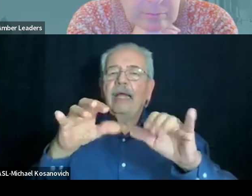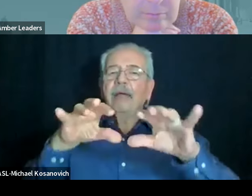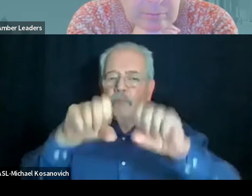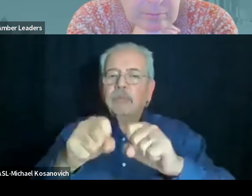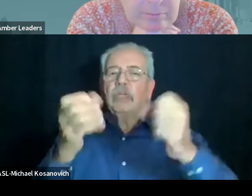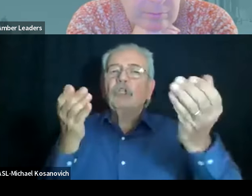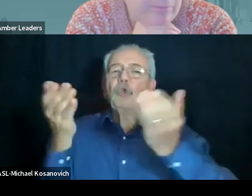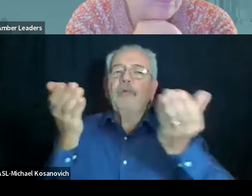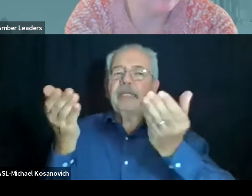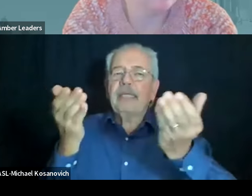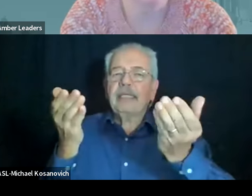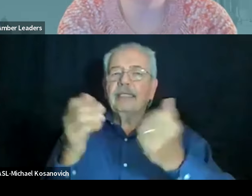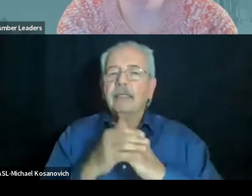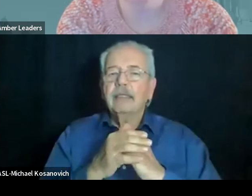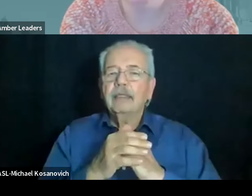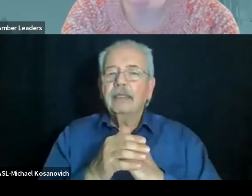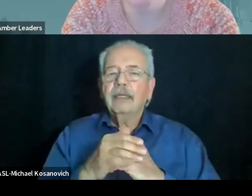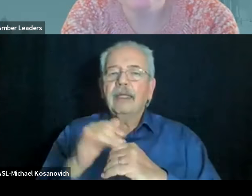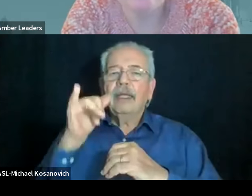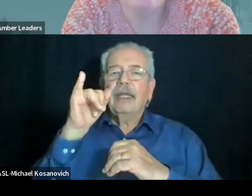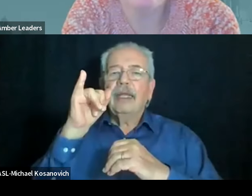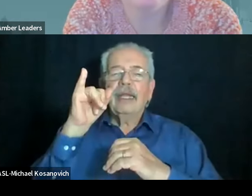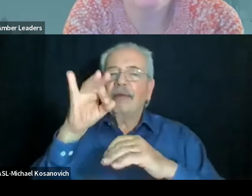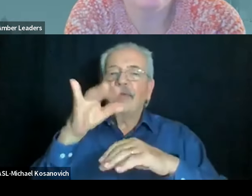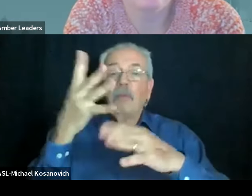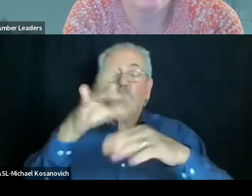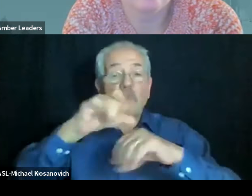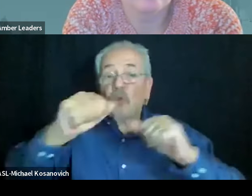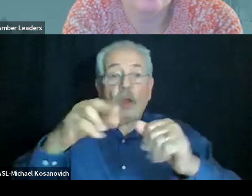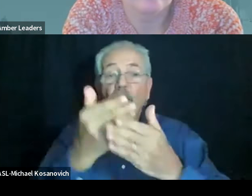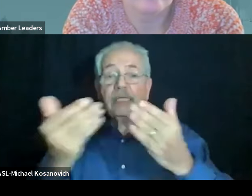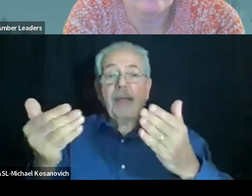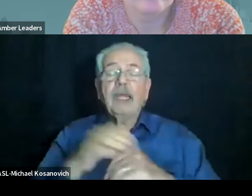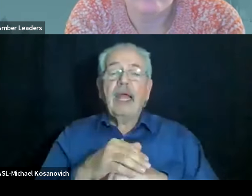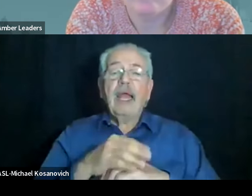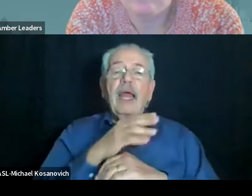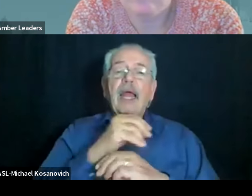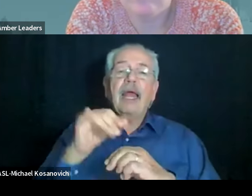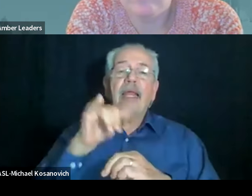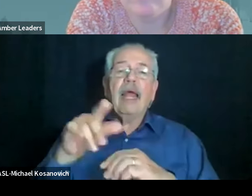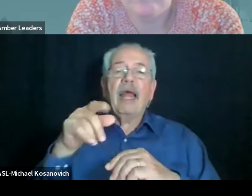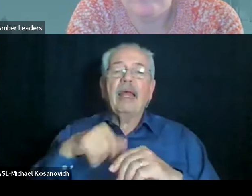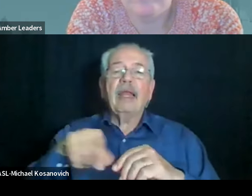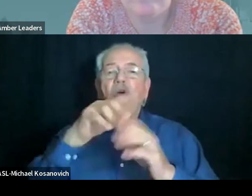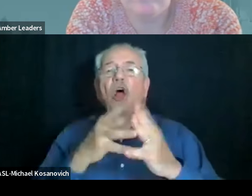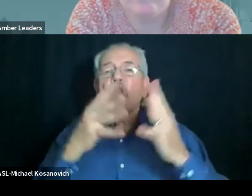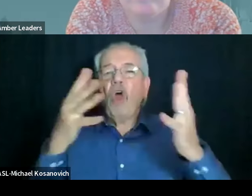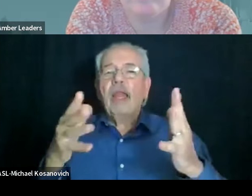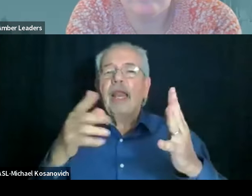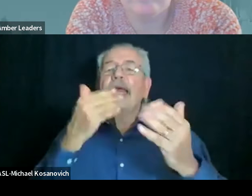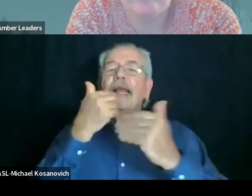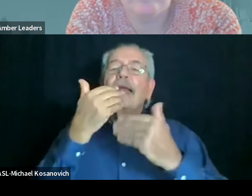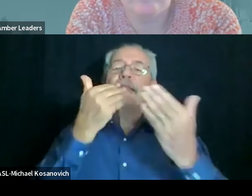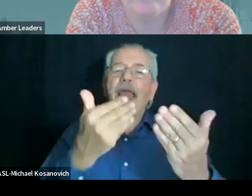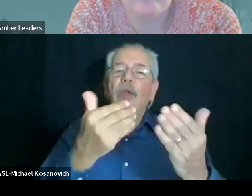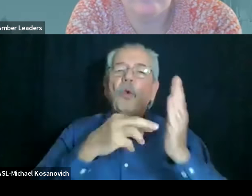even if we've run into an earthquake or something else. And also interoperability came up a lot. So thank you,